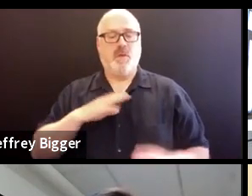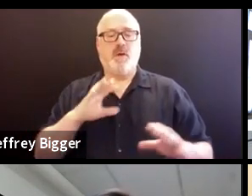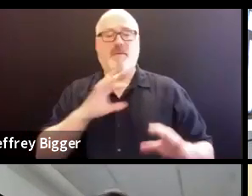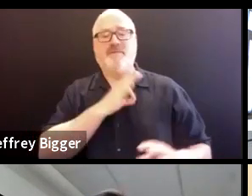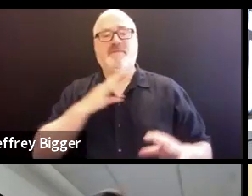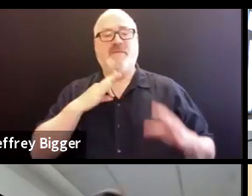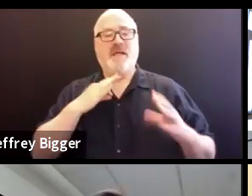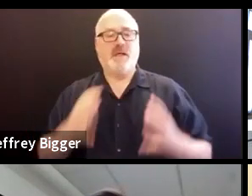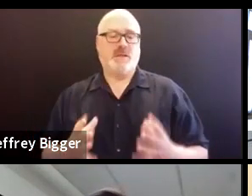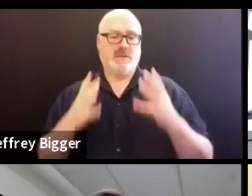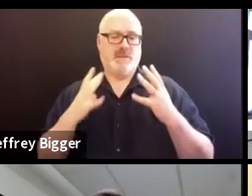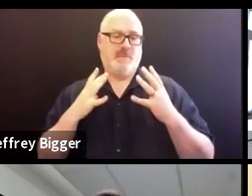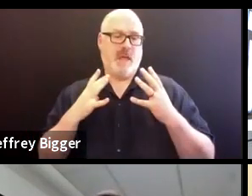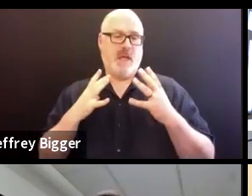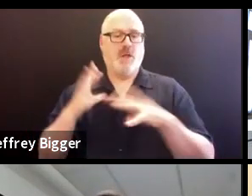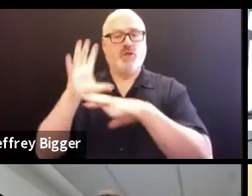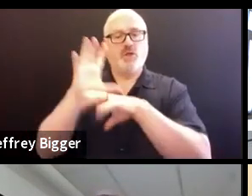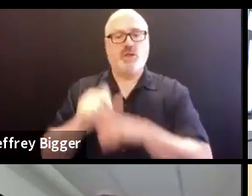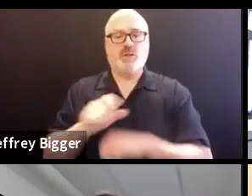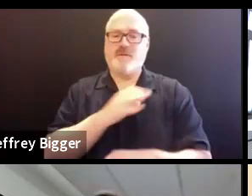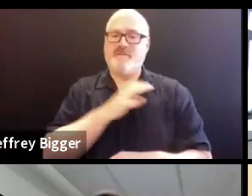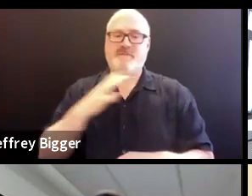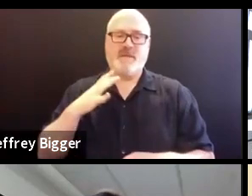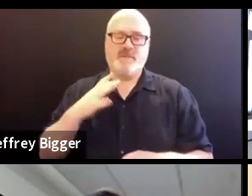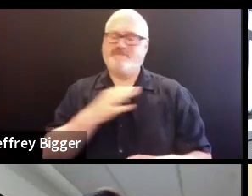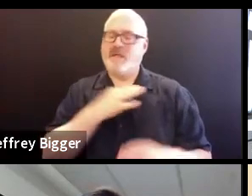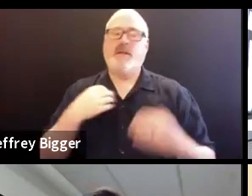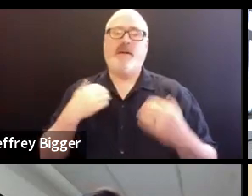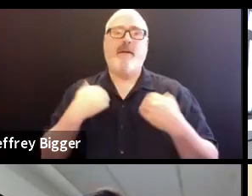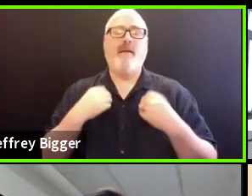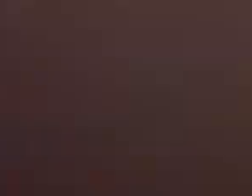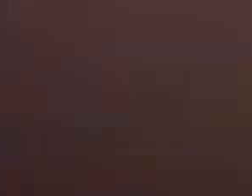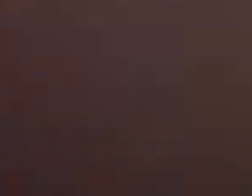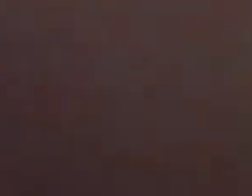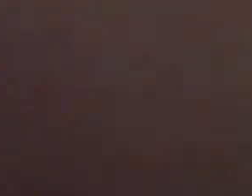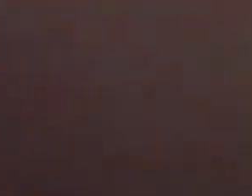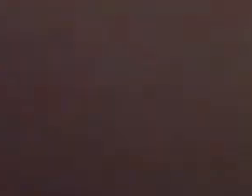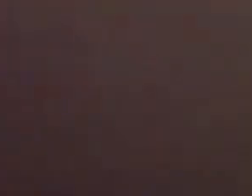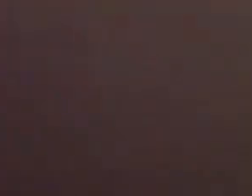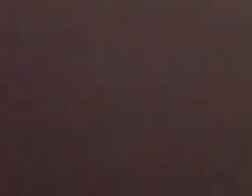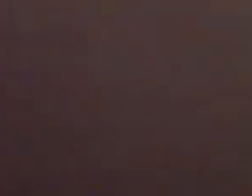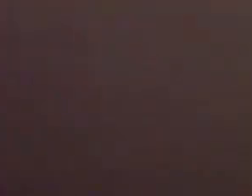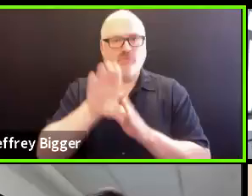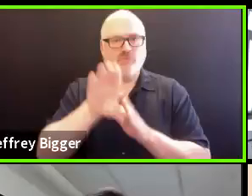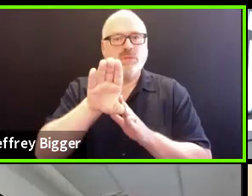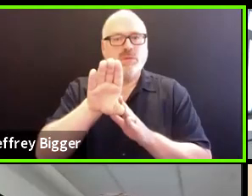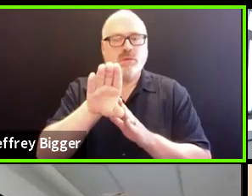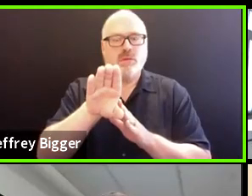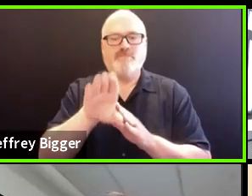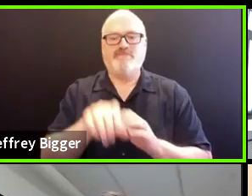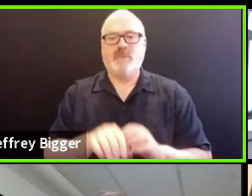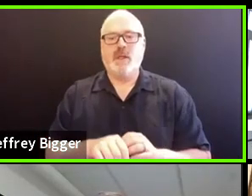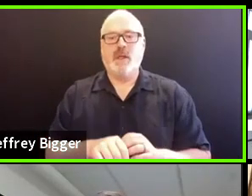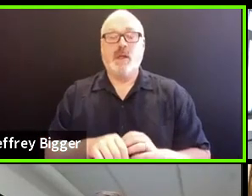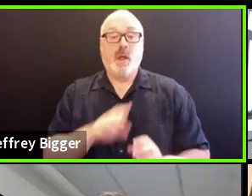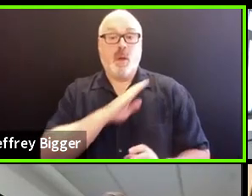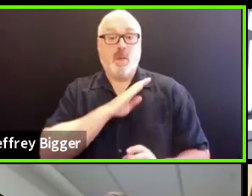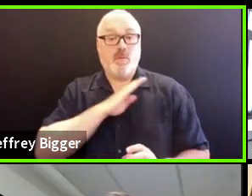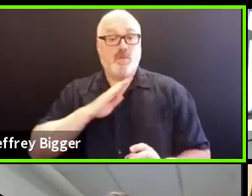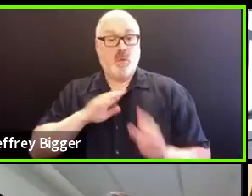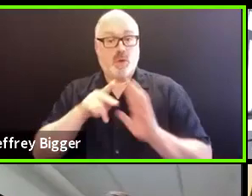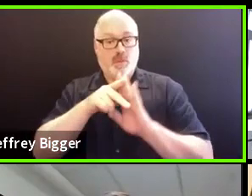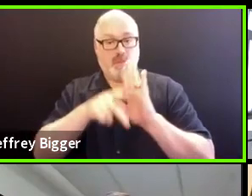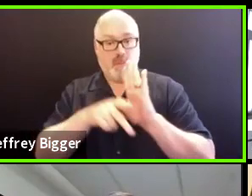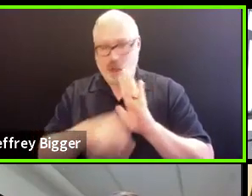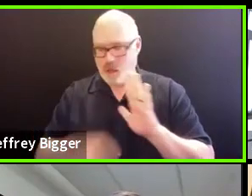academic tradition where faculty have an opportunity to grow professionally. And by board policy,